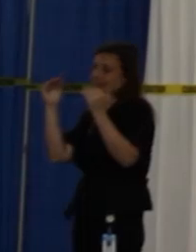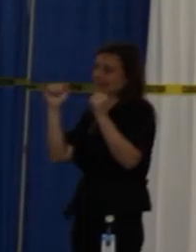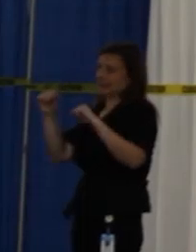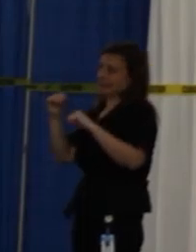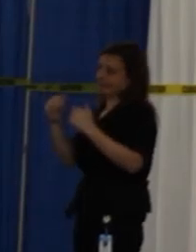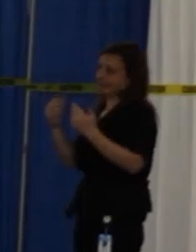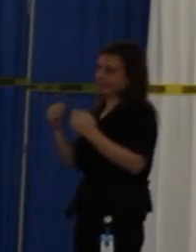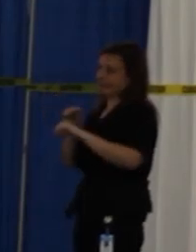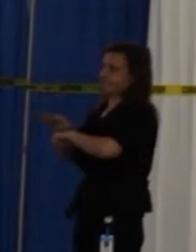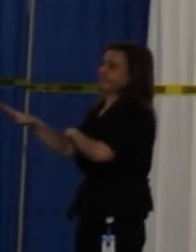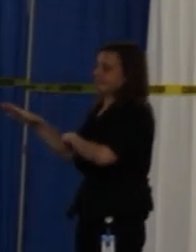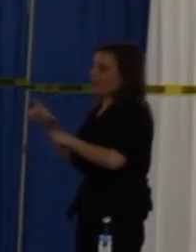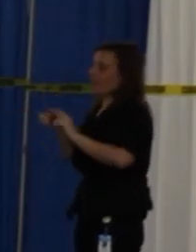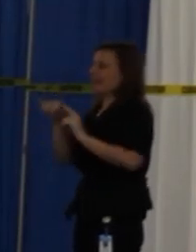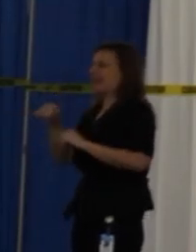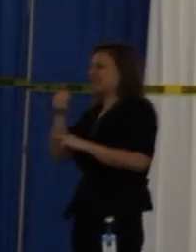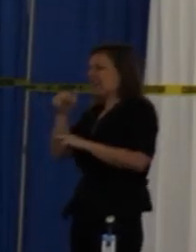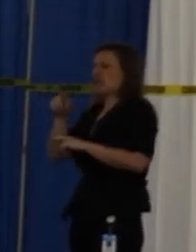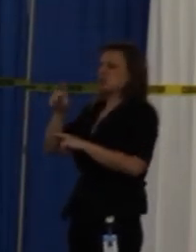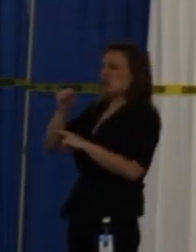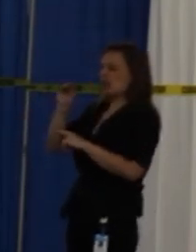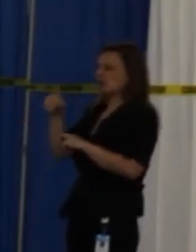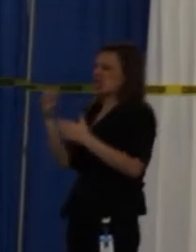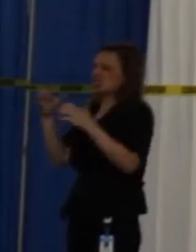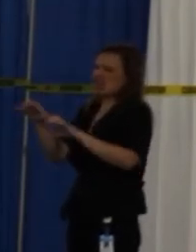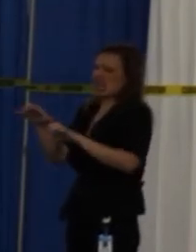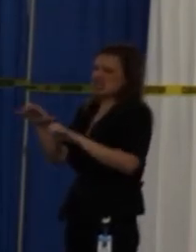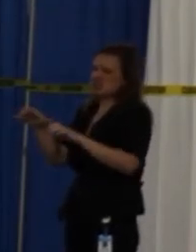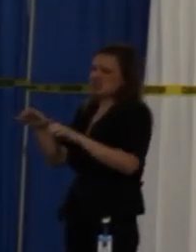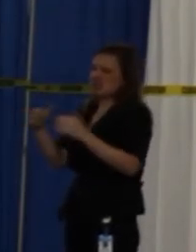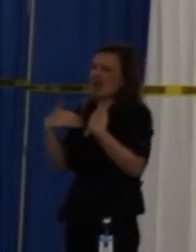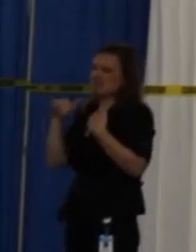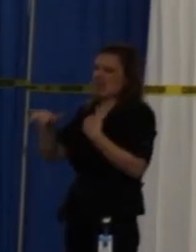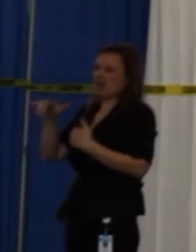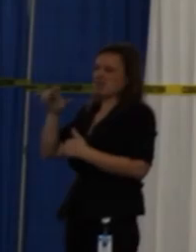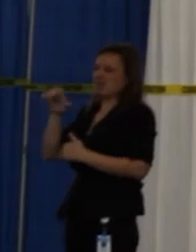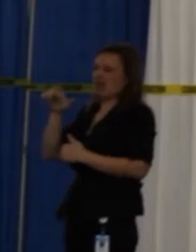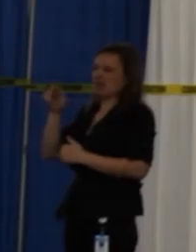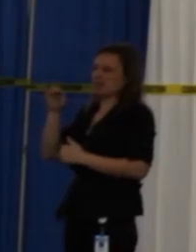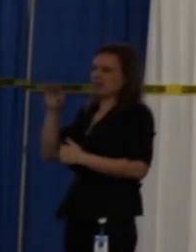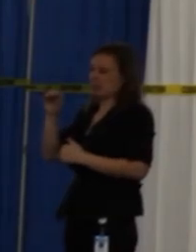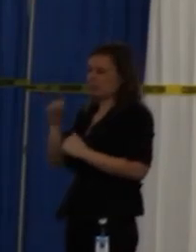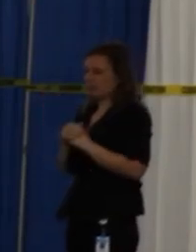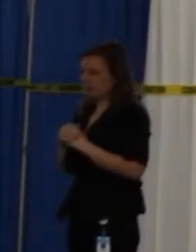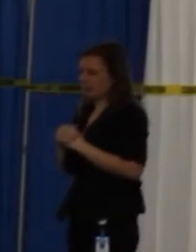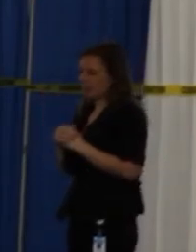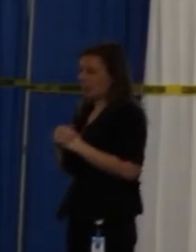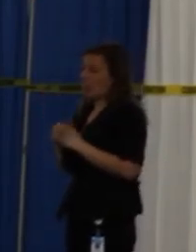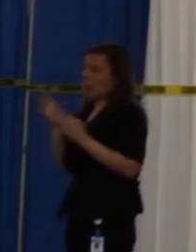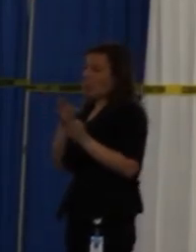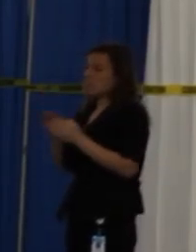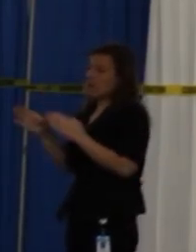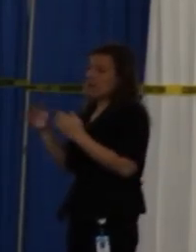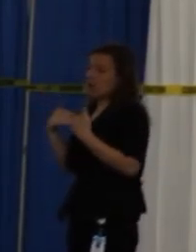It looks like more like a 10 to 20% chance of having El Nino develop. So we're planning to get ENSO neutral or possibly